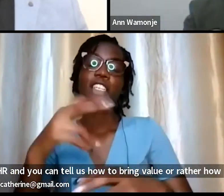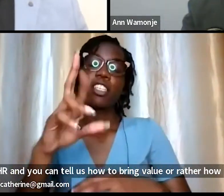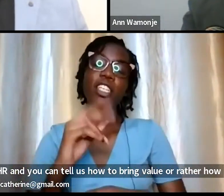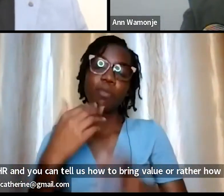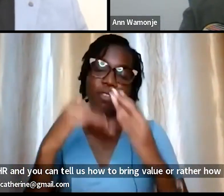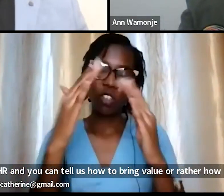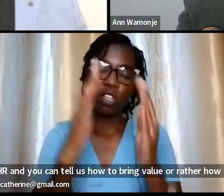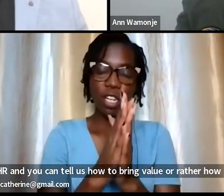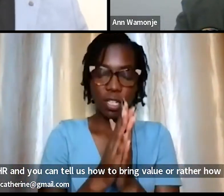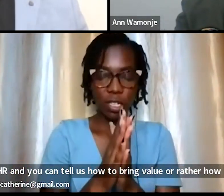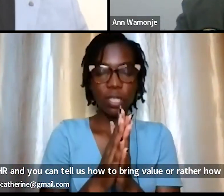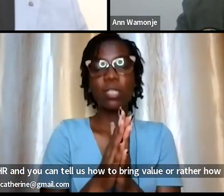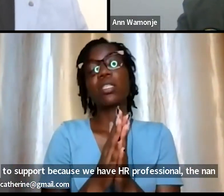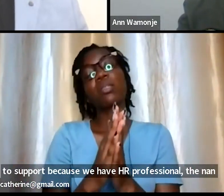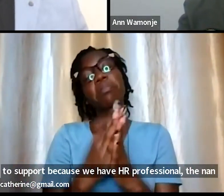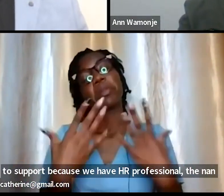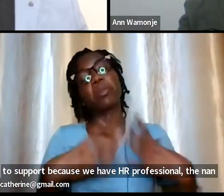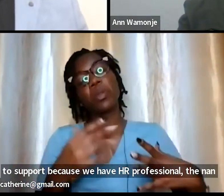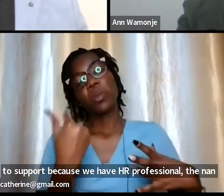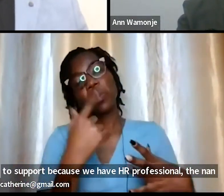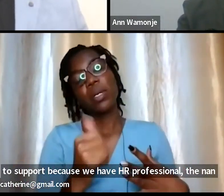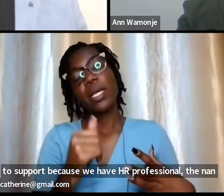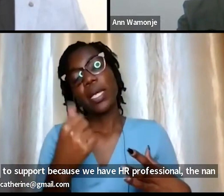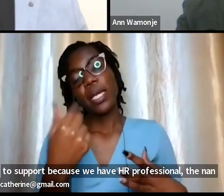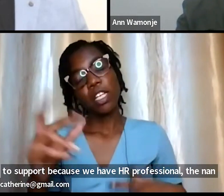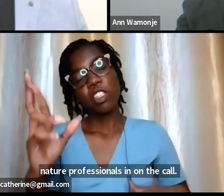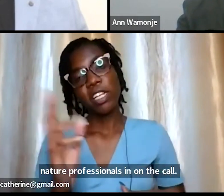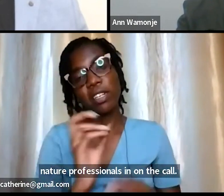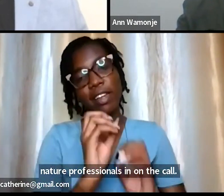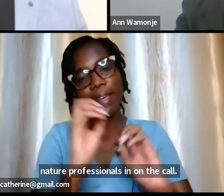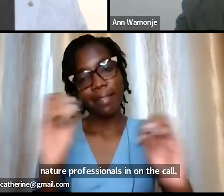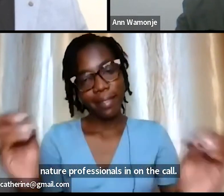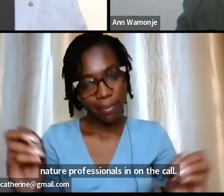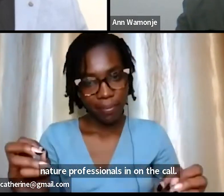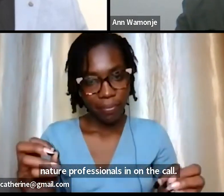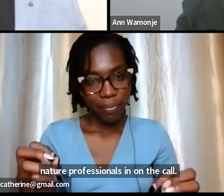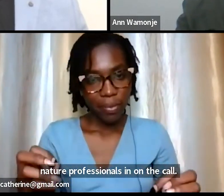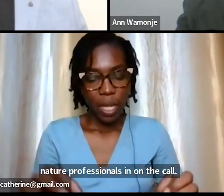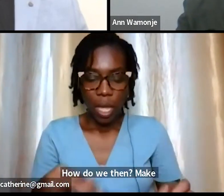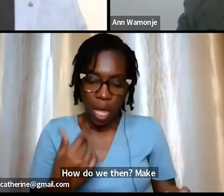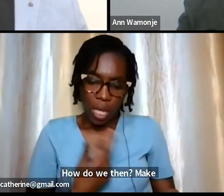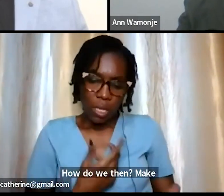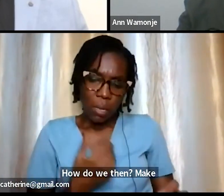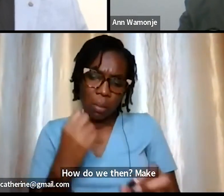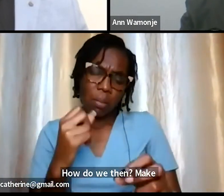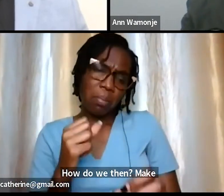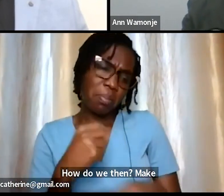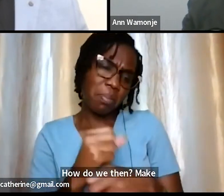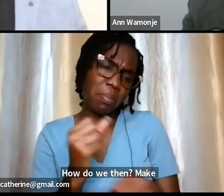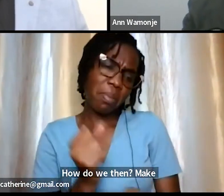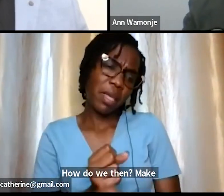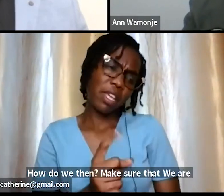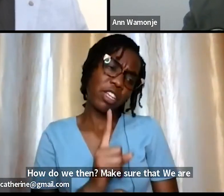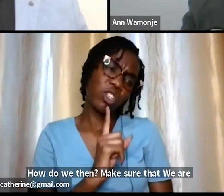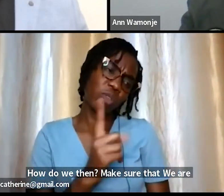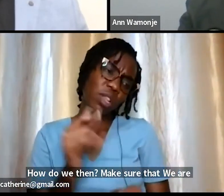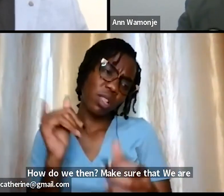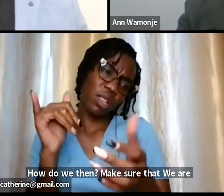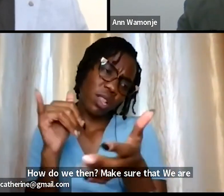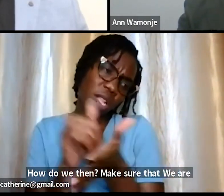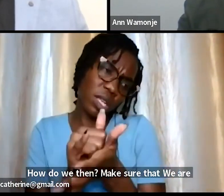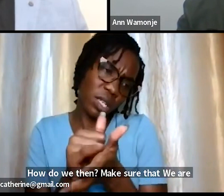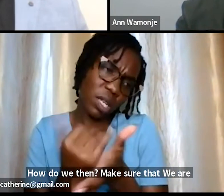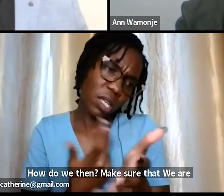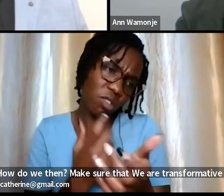on the call. How do we then make sure that we are transformative, like Richard has said? How